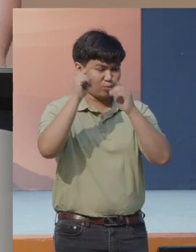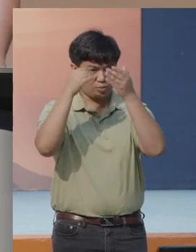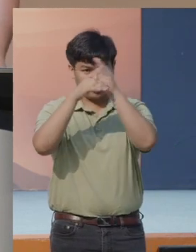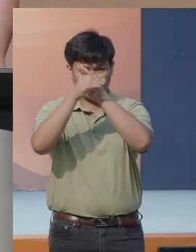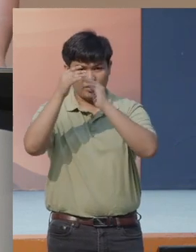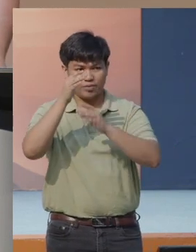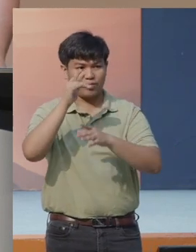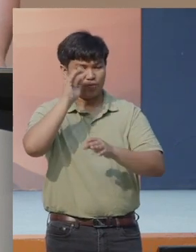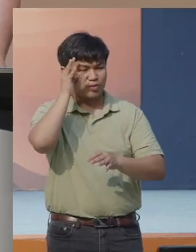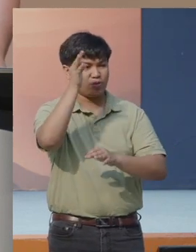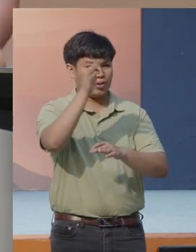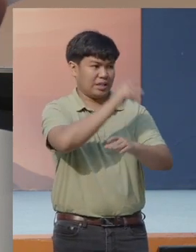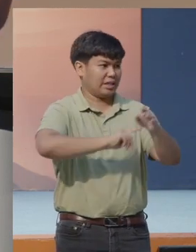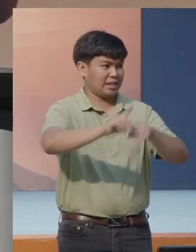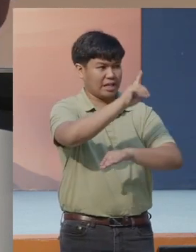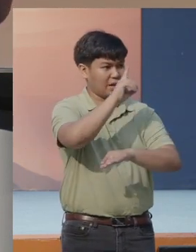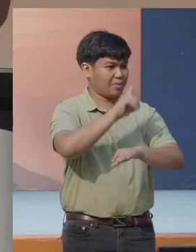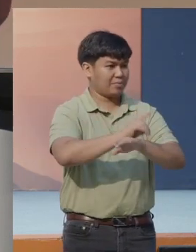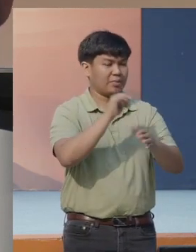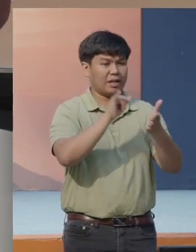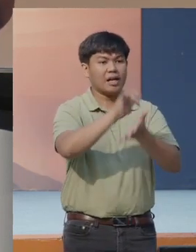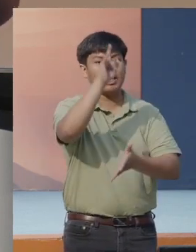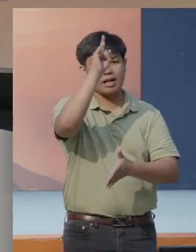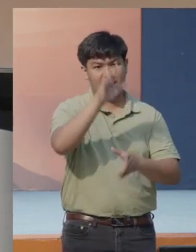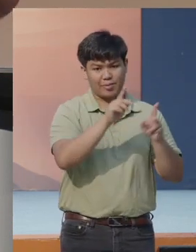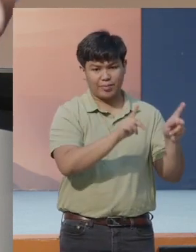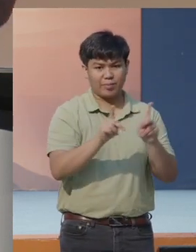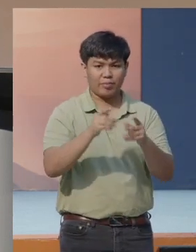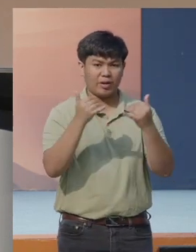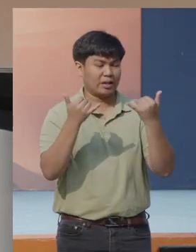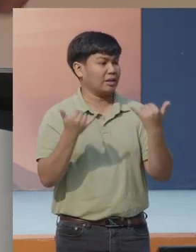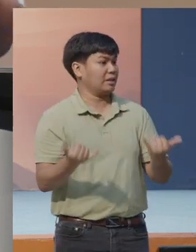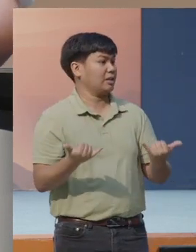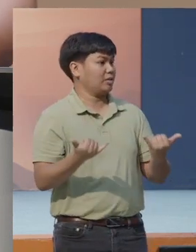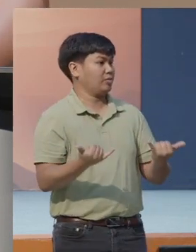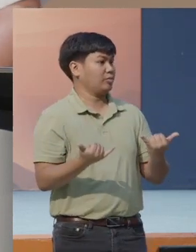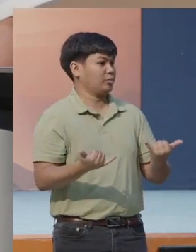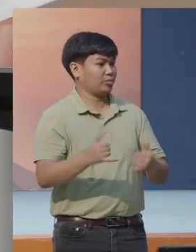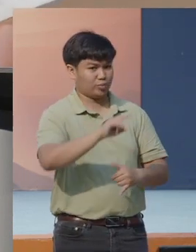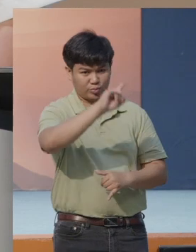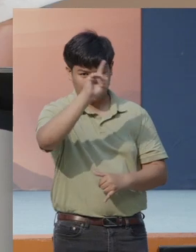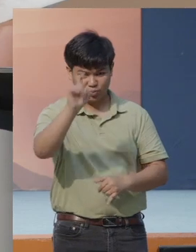kingdom that God is preparing as early as now?